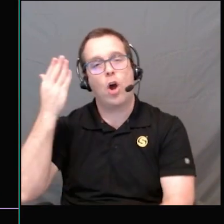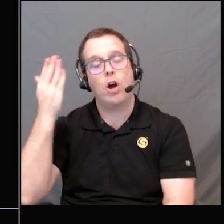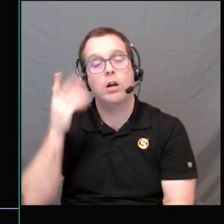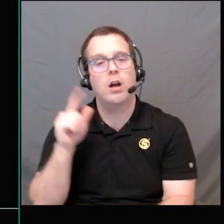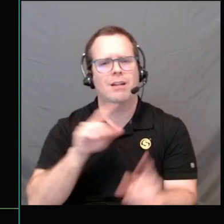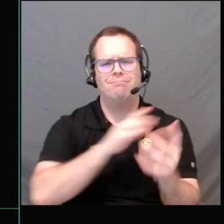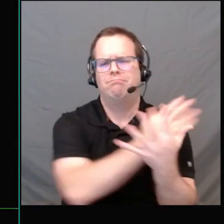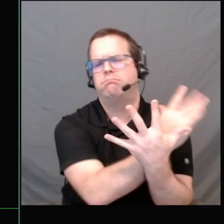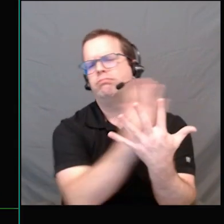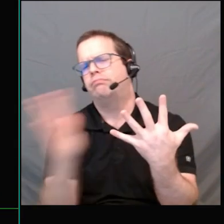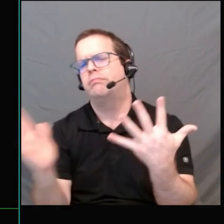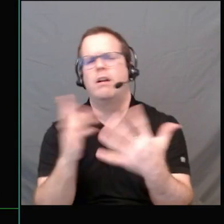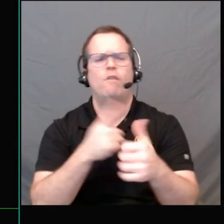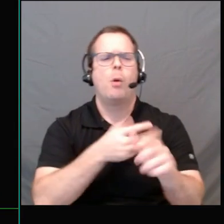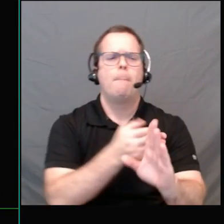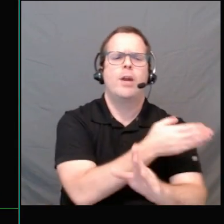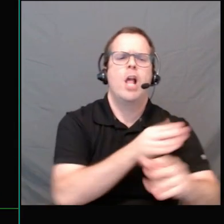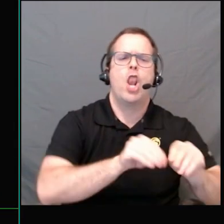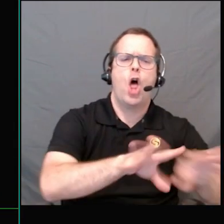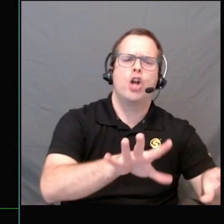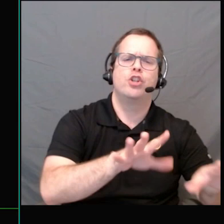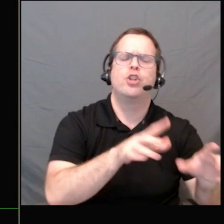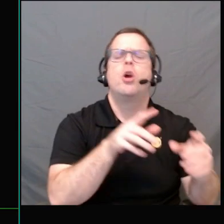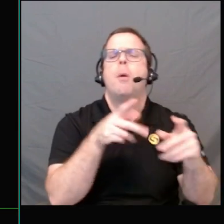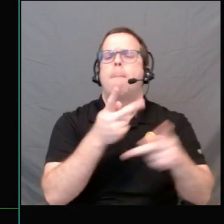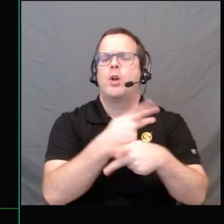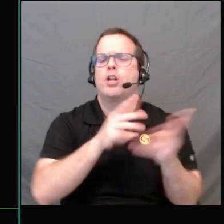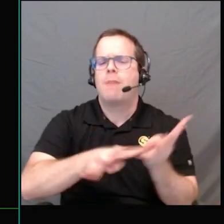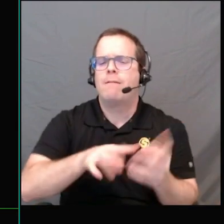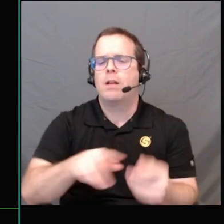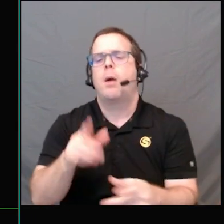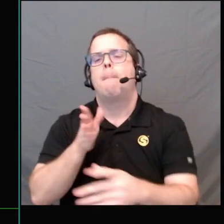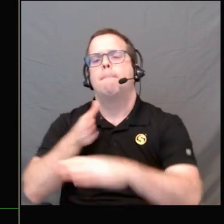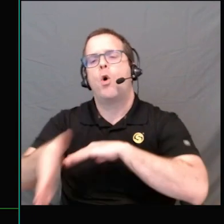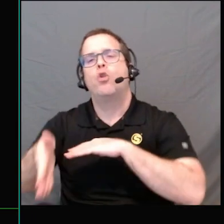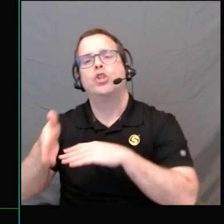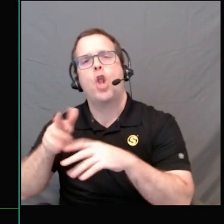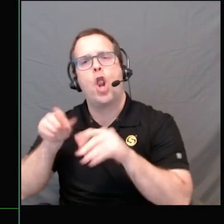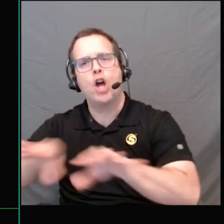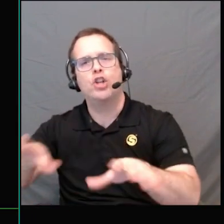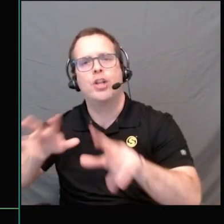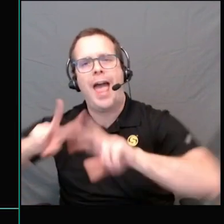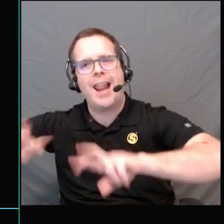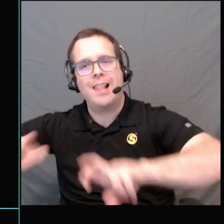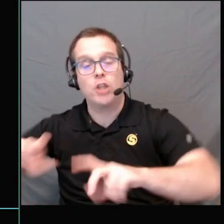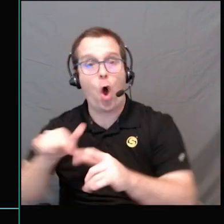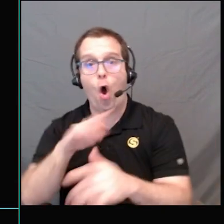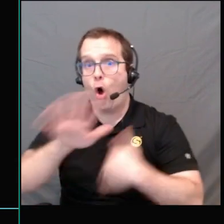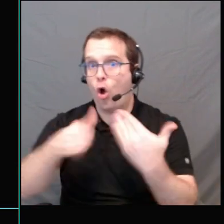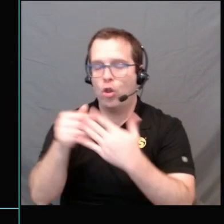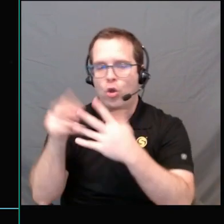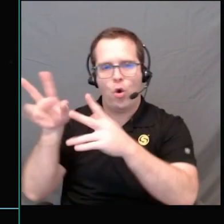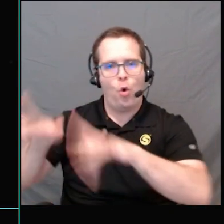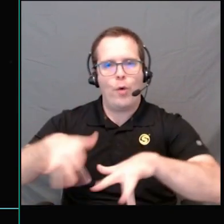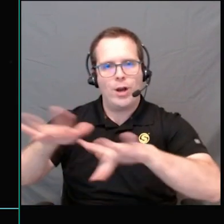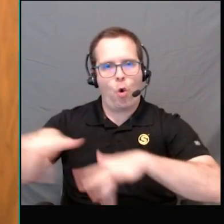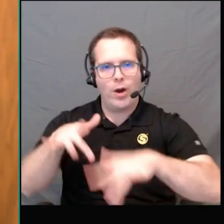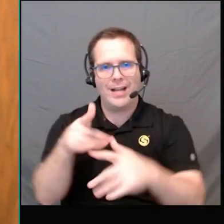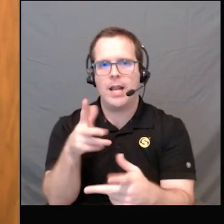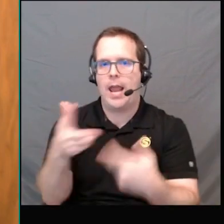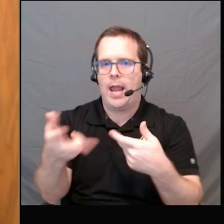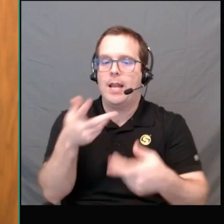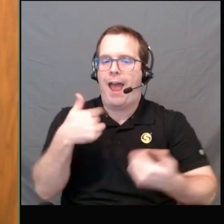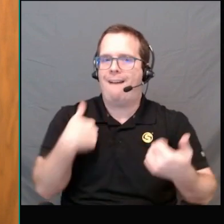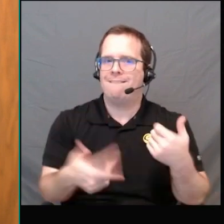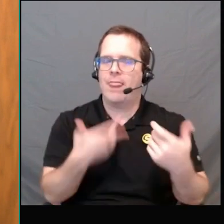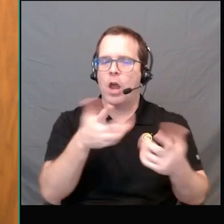of topics from pre-launch production pipelines to post-launch analytics, all pre-recorded and captured in 15 languages.